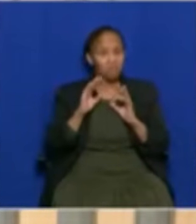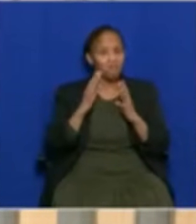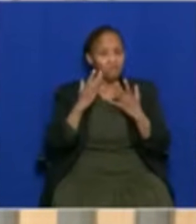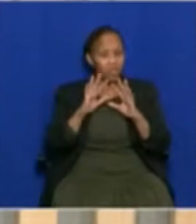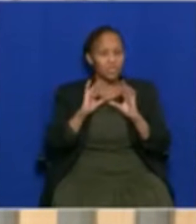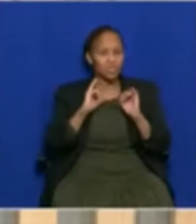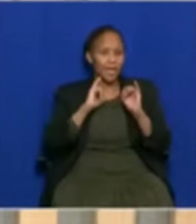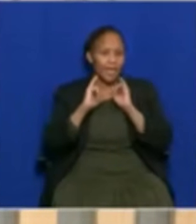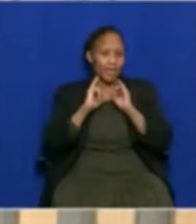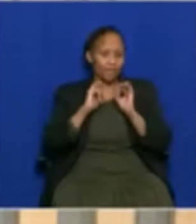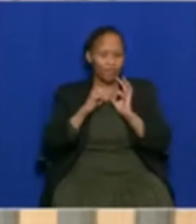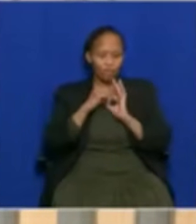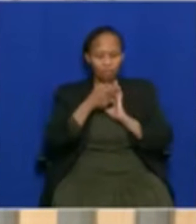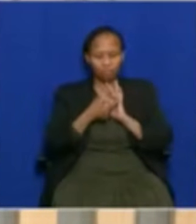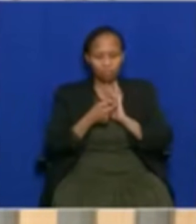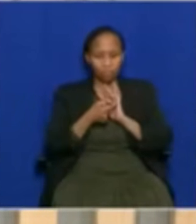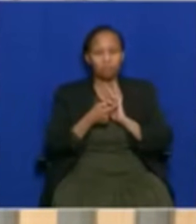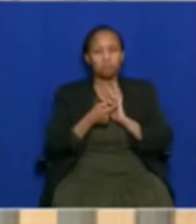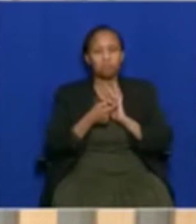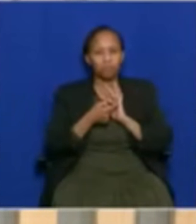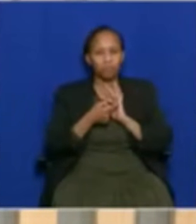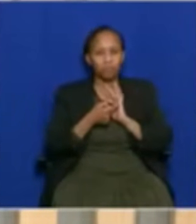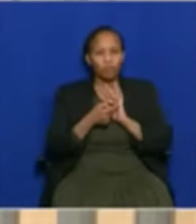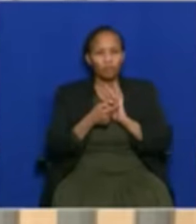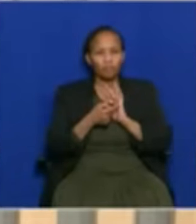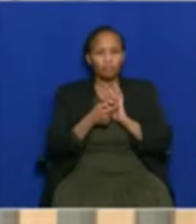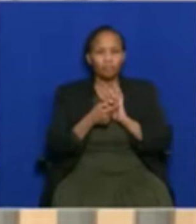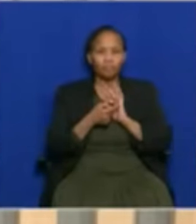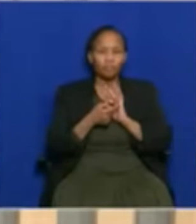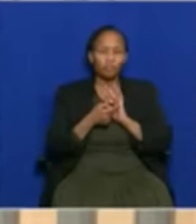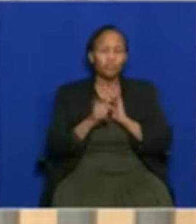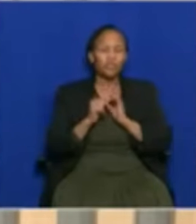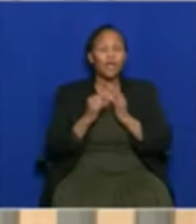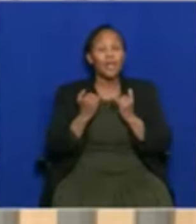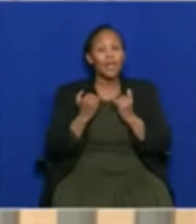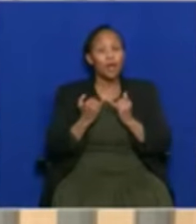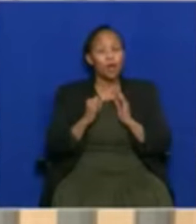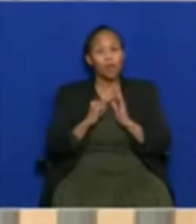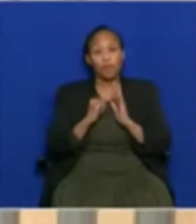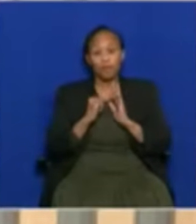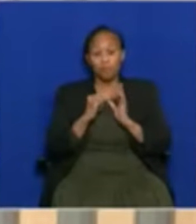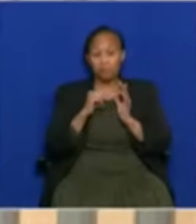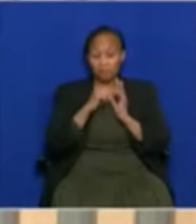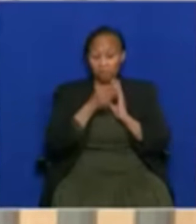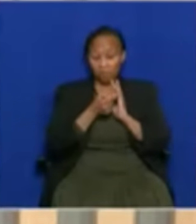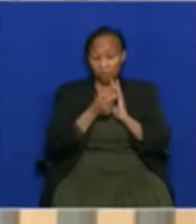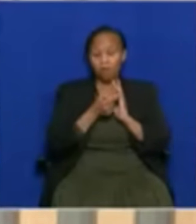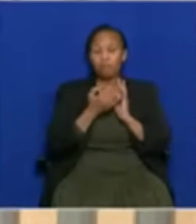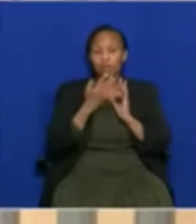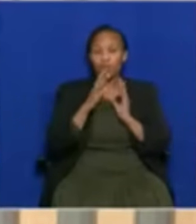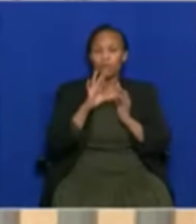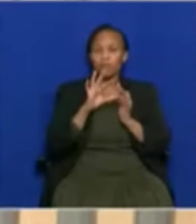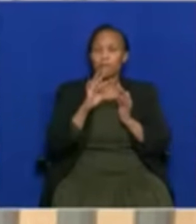selection, from which list Mrs. Mukwele was selected for recommendation.